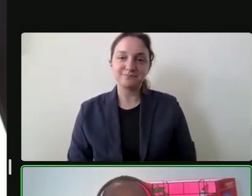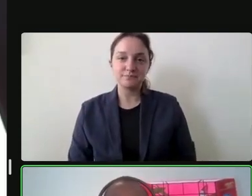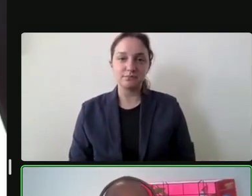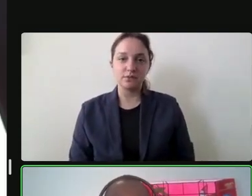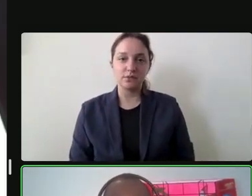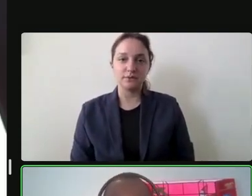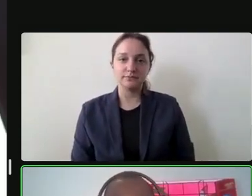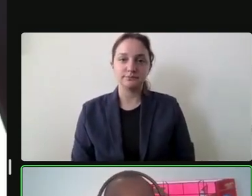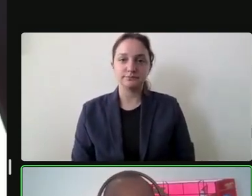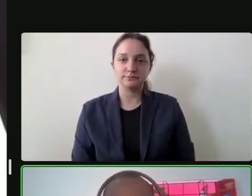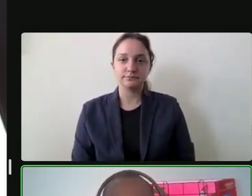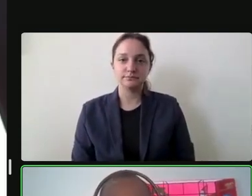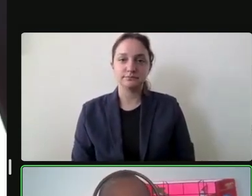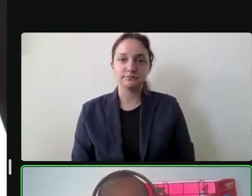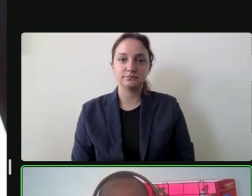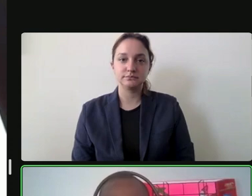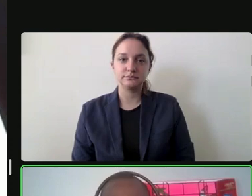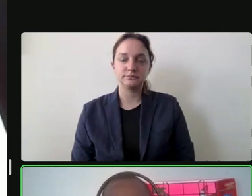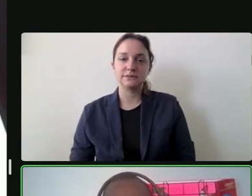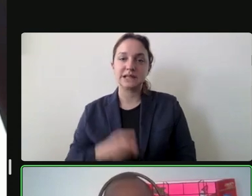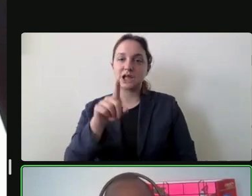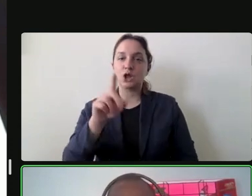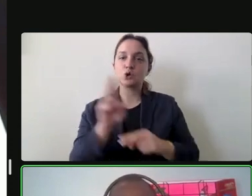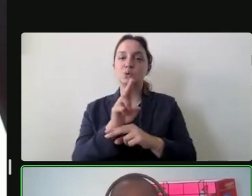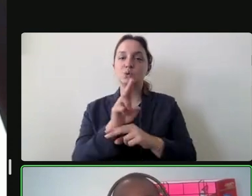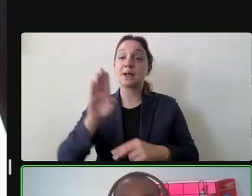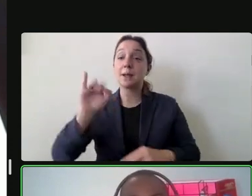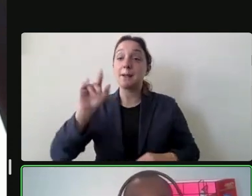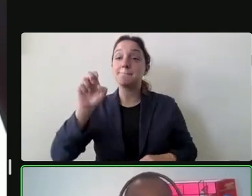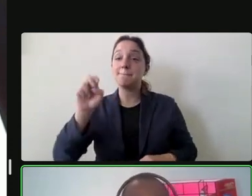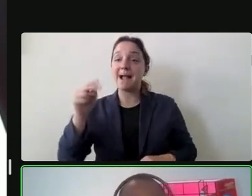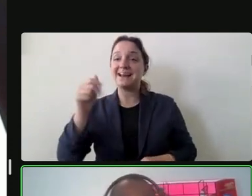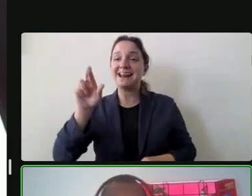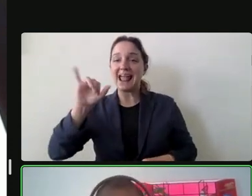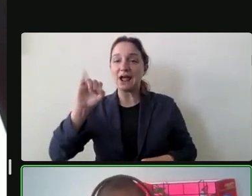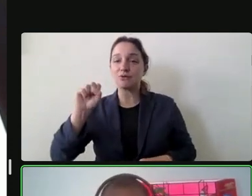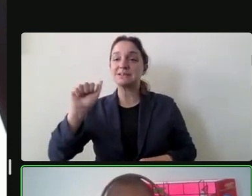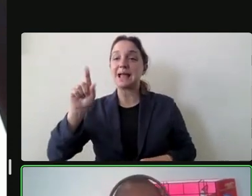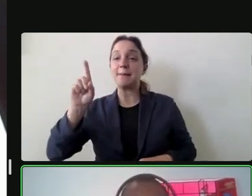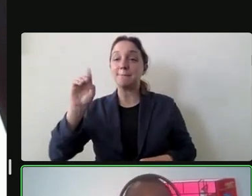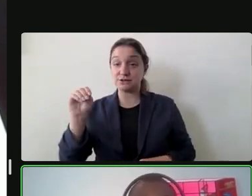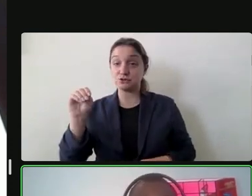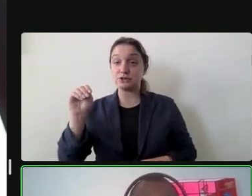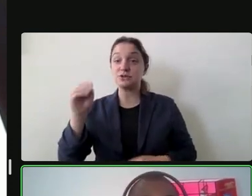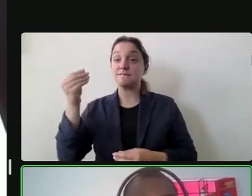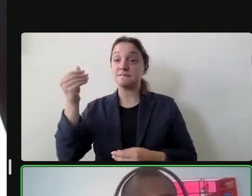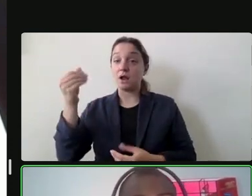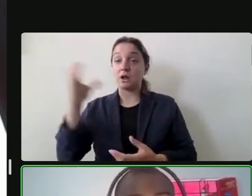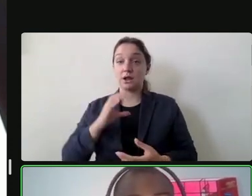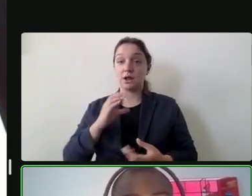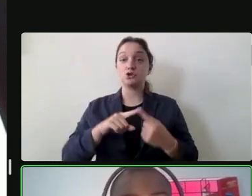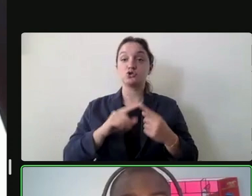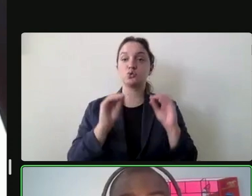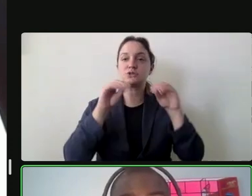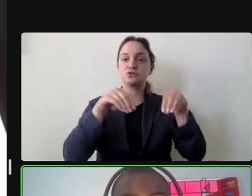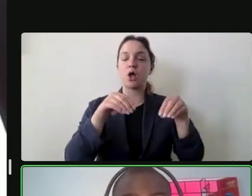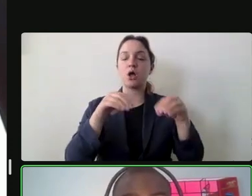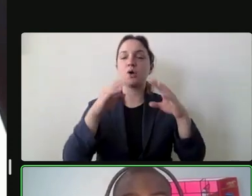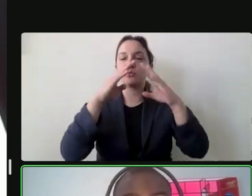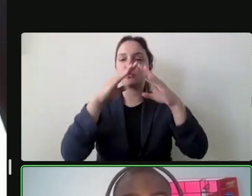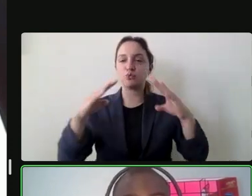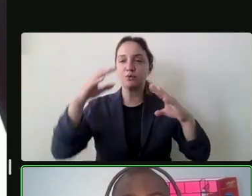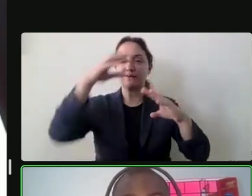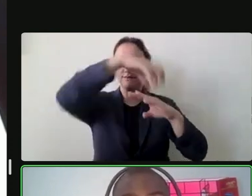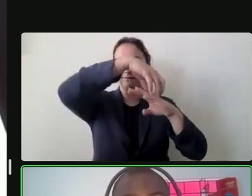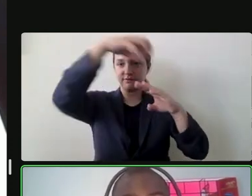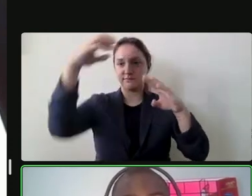And here we are using Biden-Harris administration funding to install rooftop community-owned